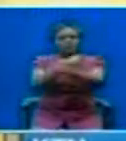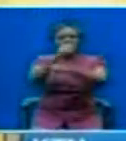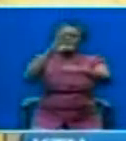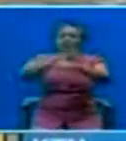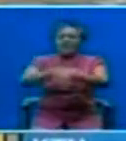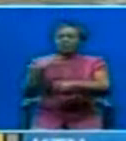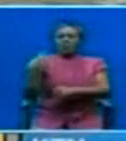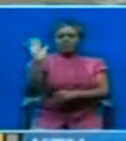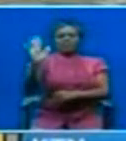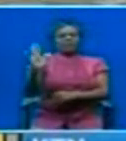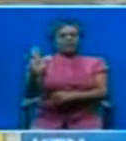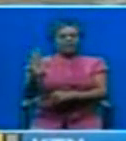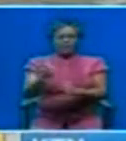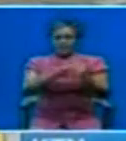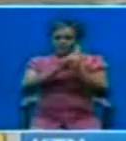their property.